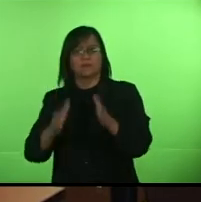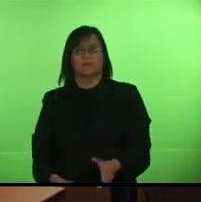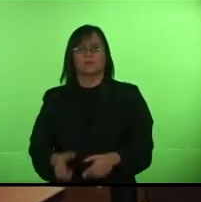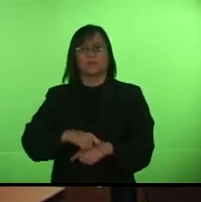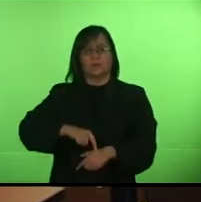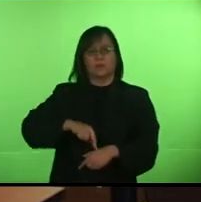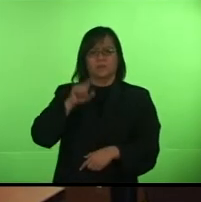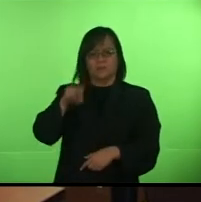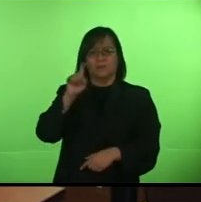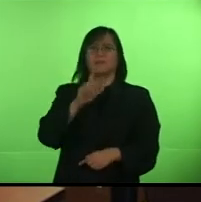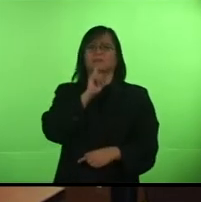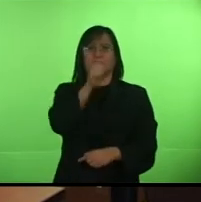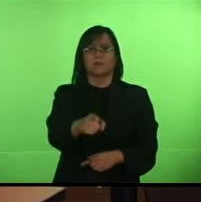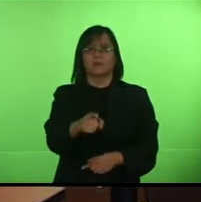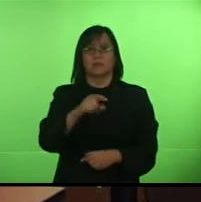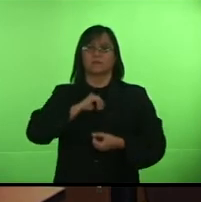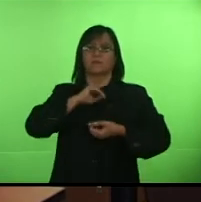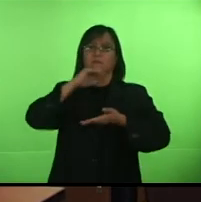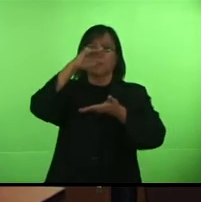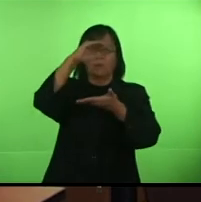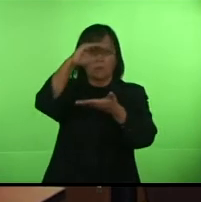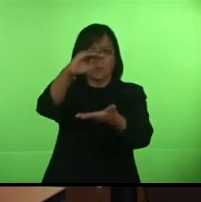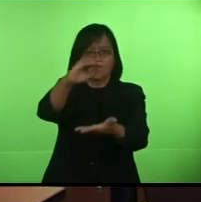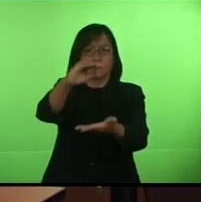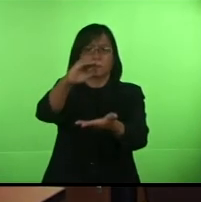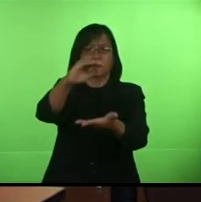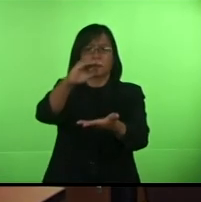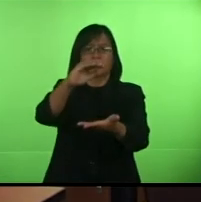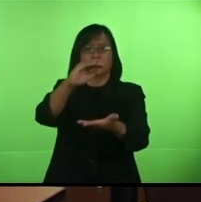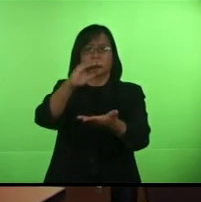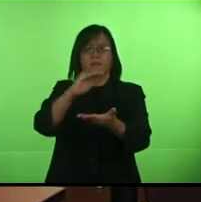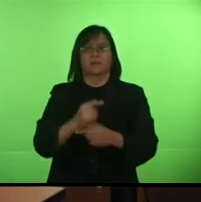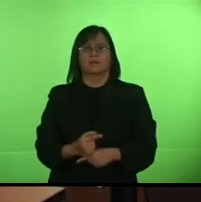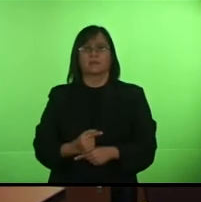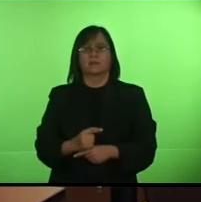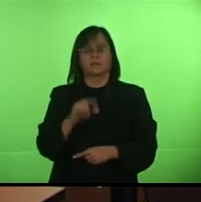listener, so you must make sure, is the message conveyed in